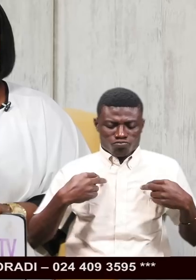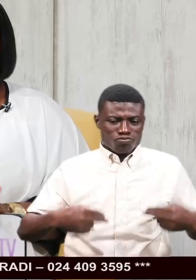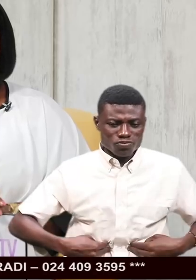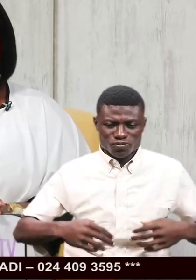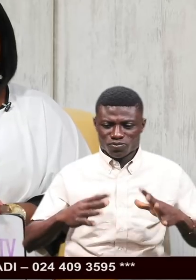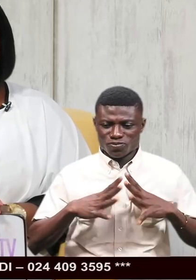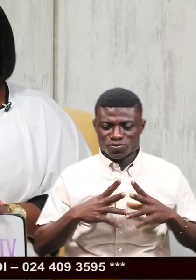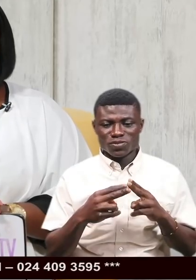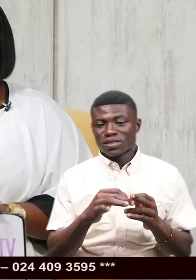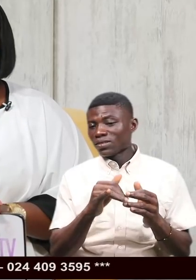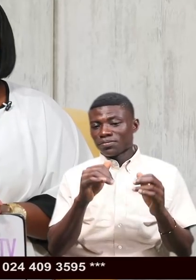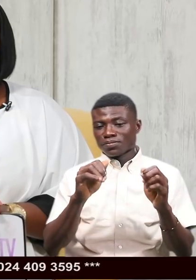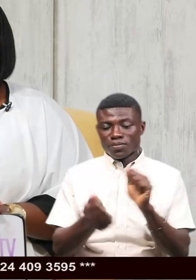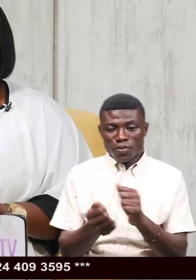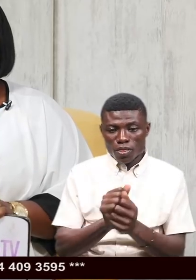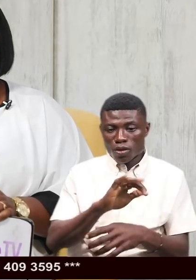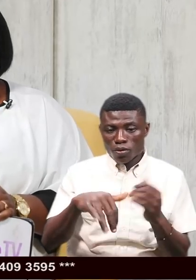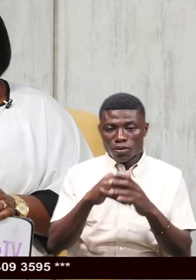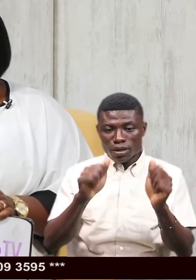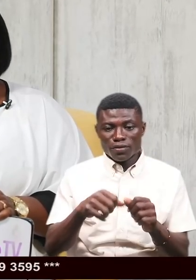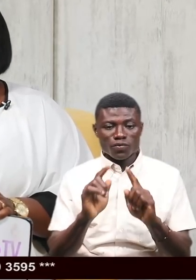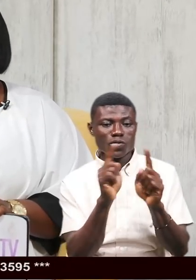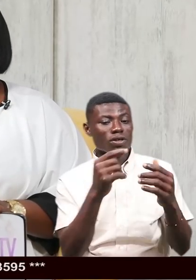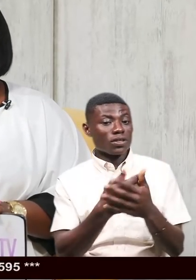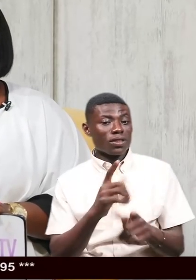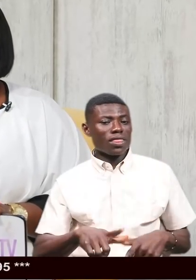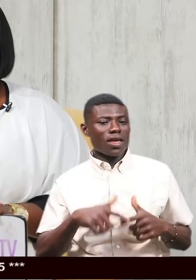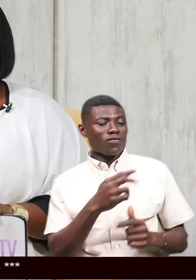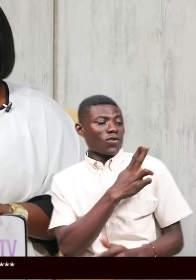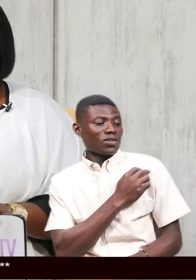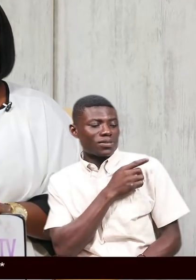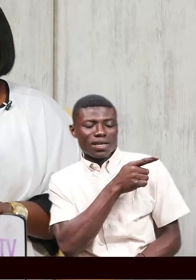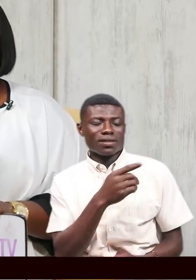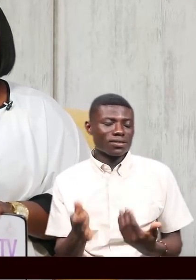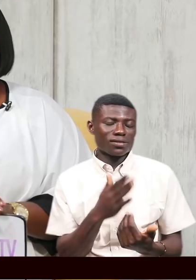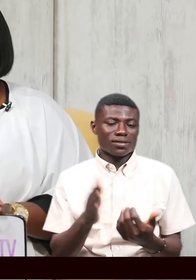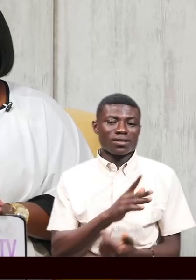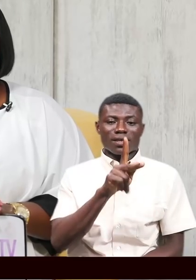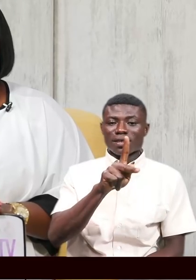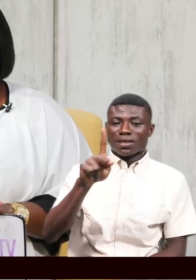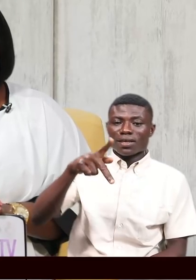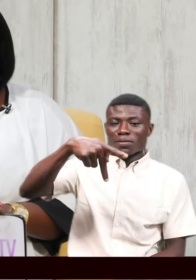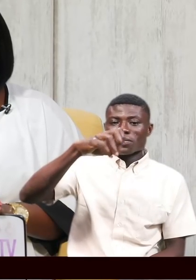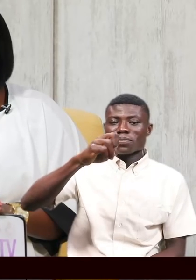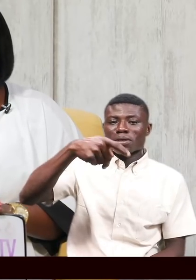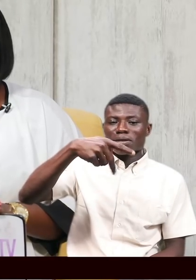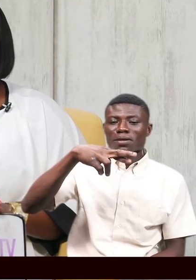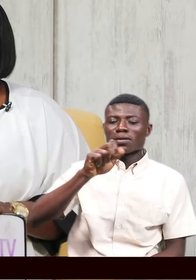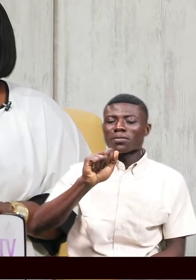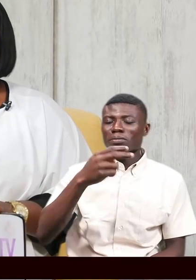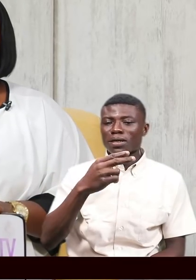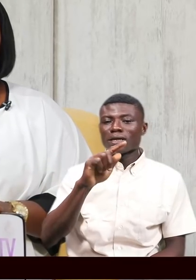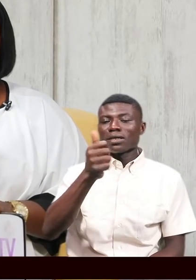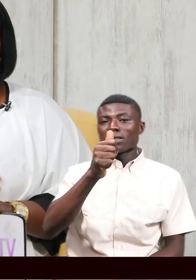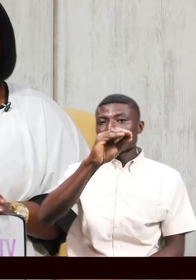a chronic, ye quen co. Uko new life, I won't see a bonny say gee. New life homeopathy, no. KKB Pro Roof, my 10% discount. I